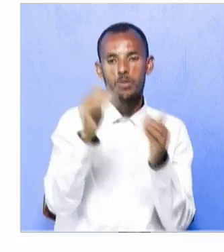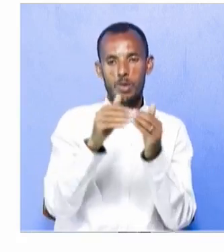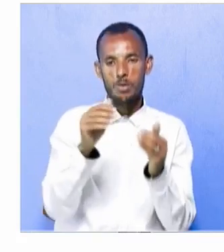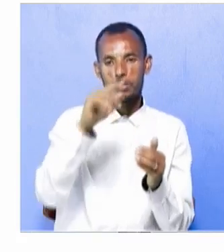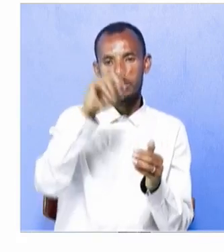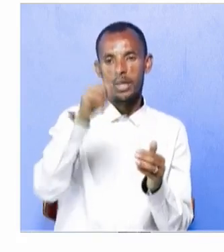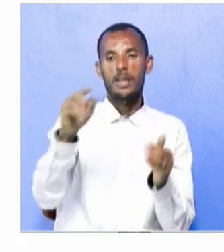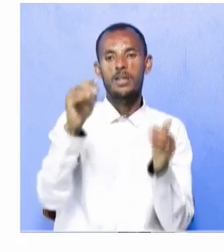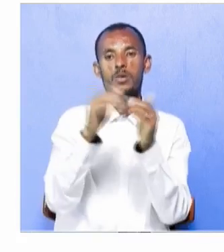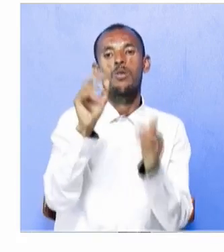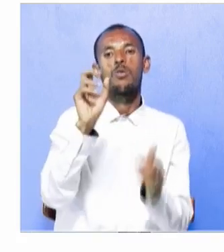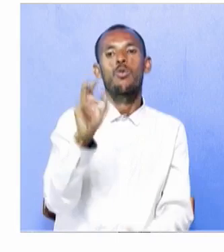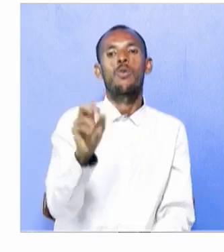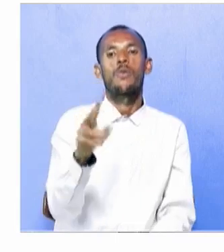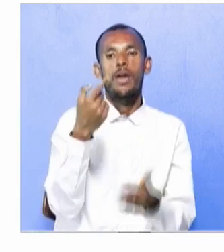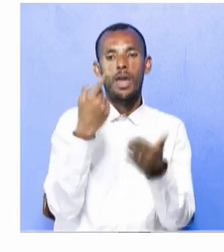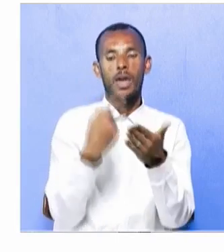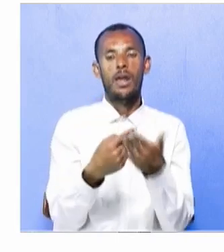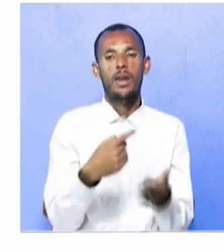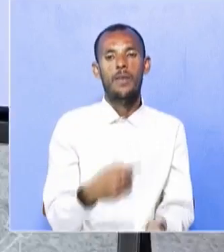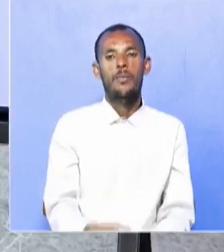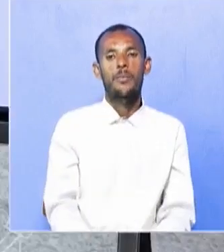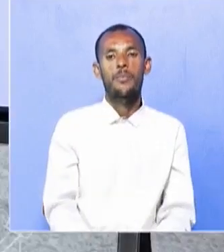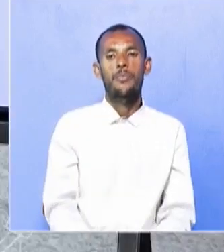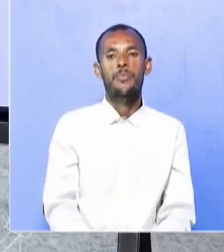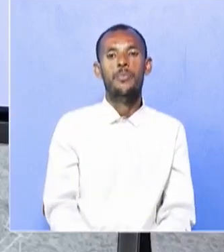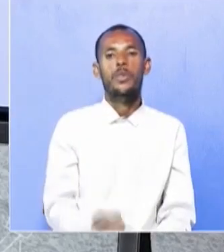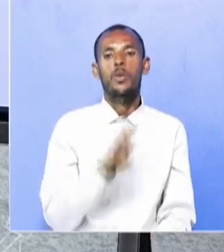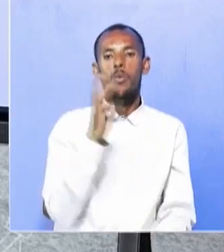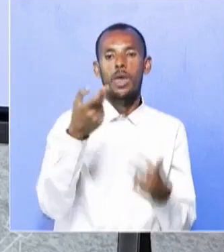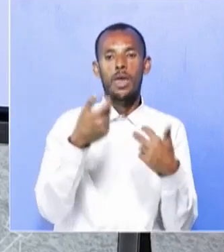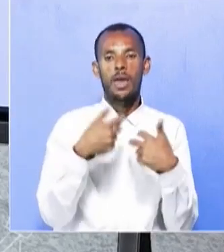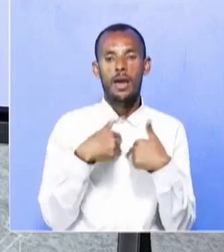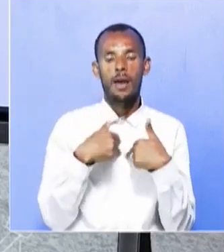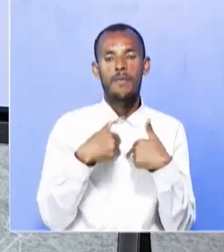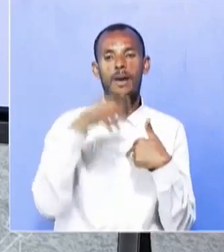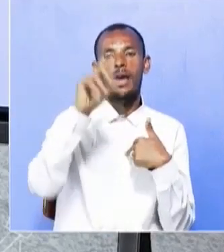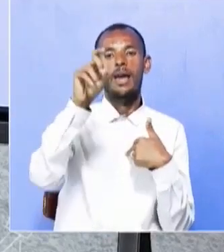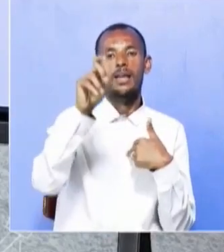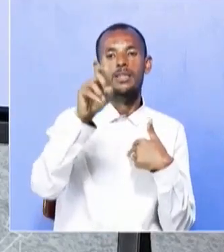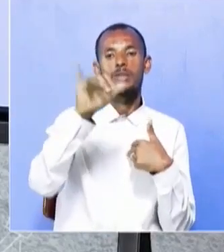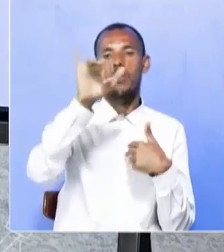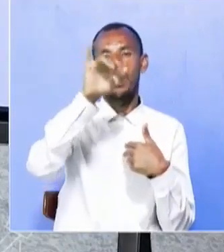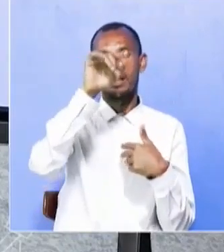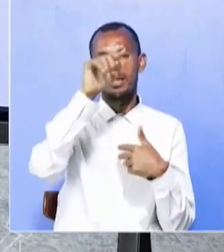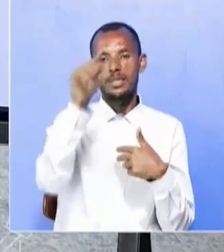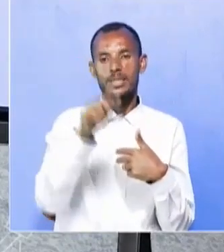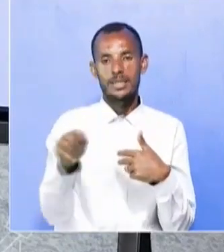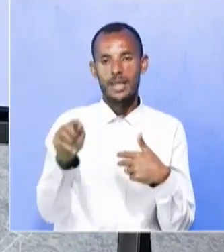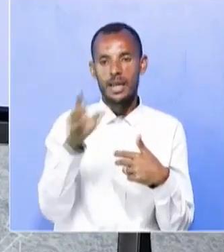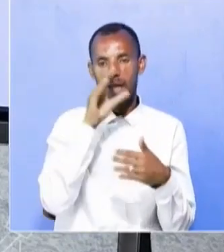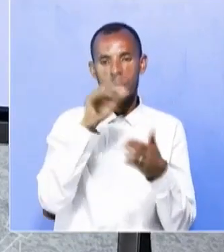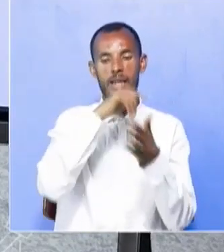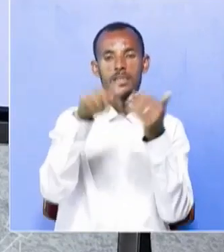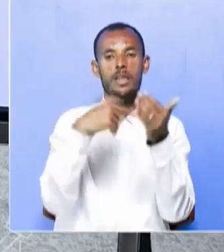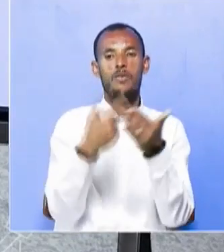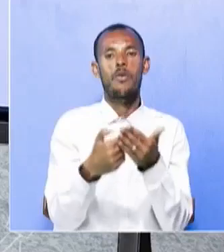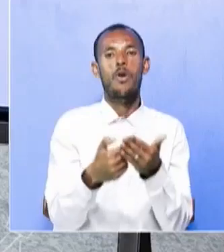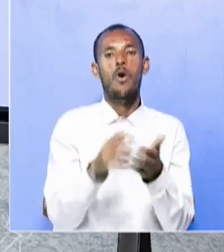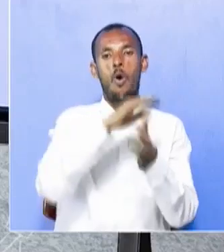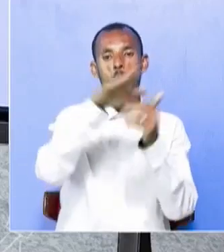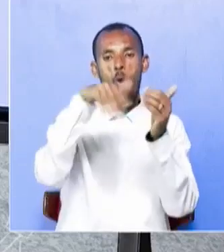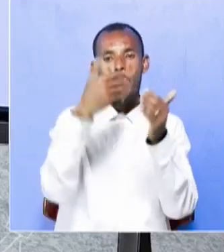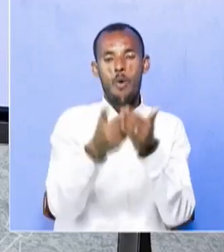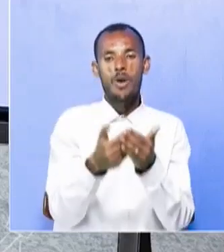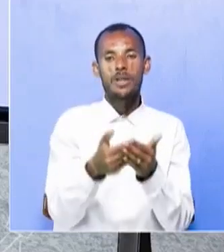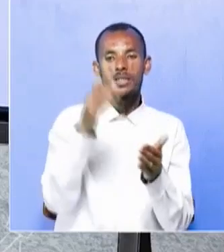Okay, so here we have x, y, z. Therefore, all